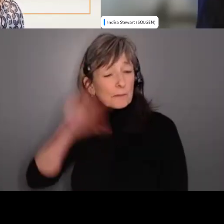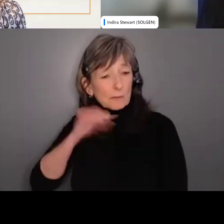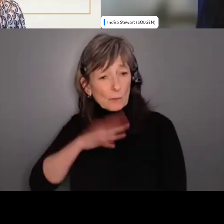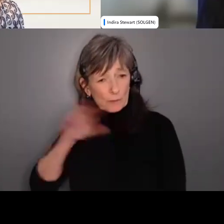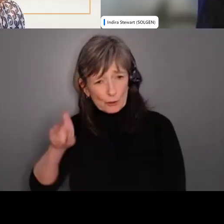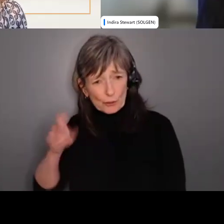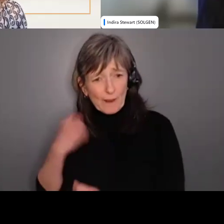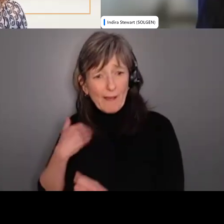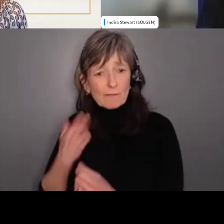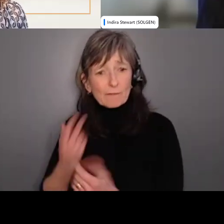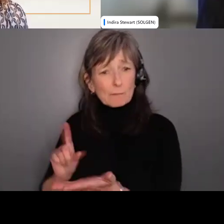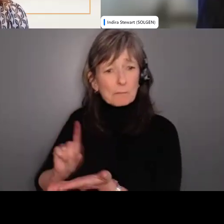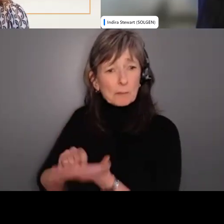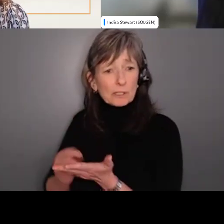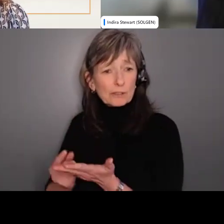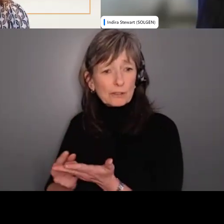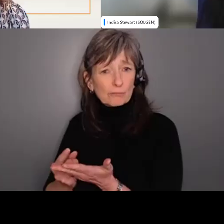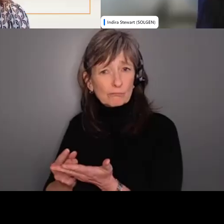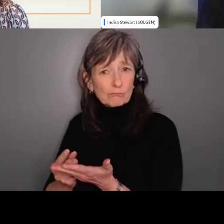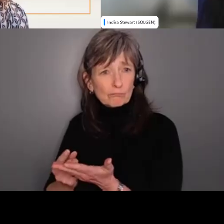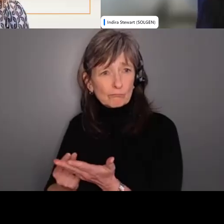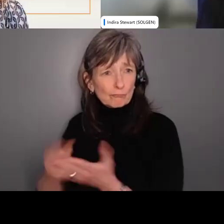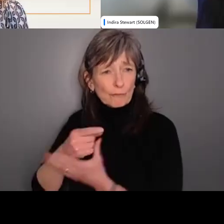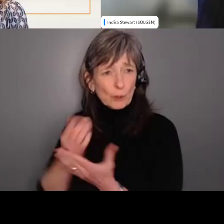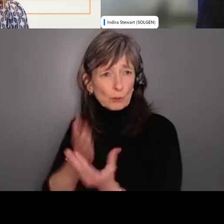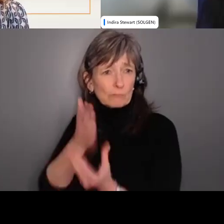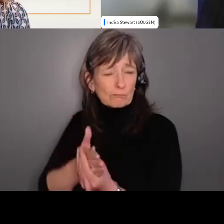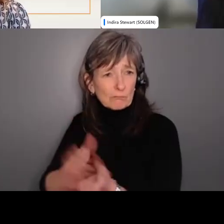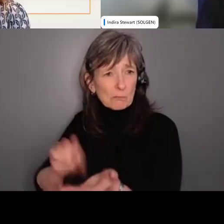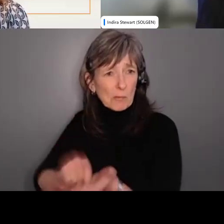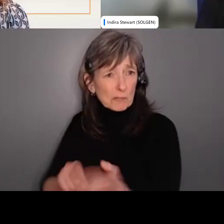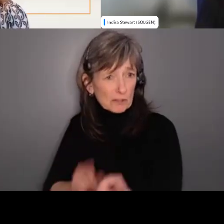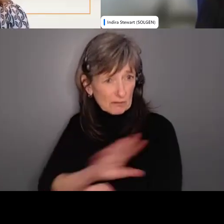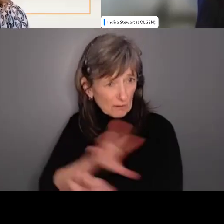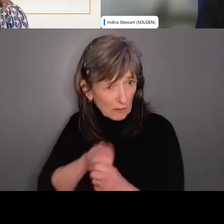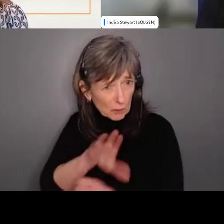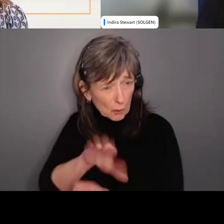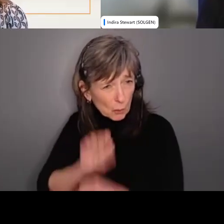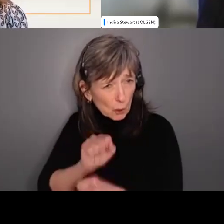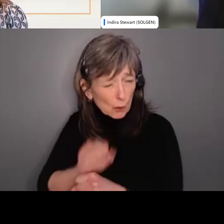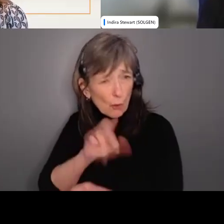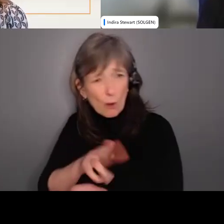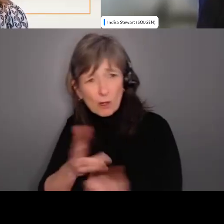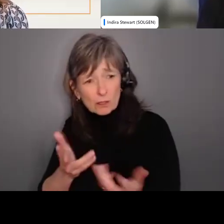of the work that you're doing or is that even available?